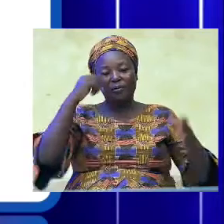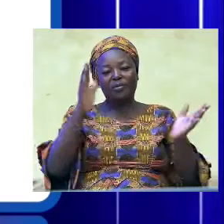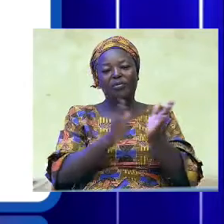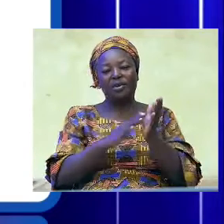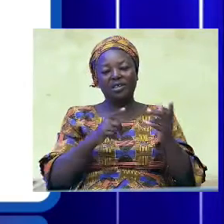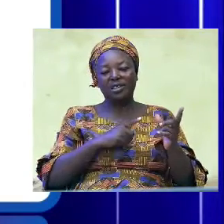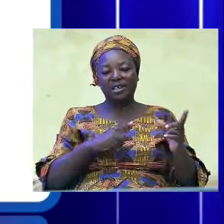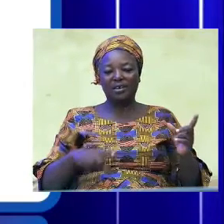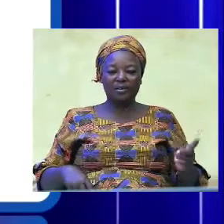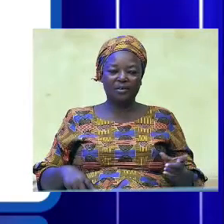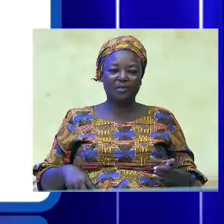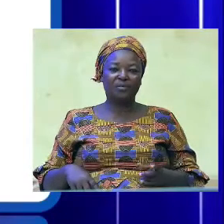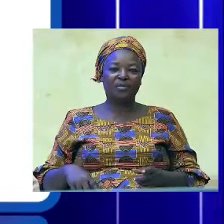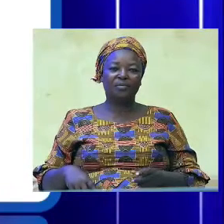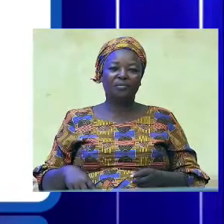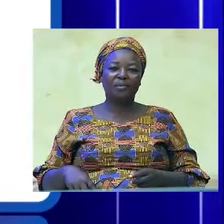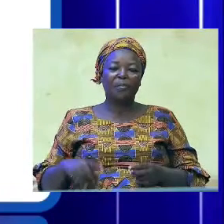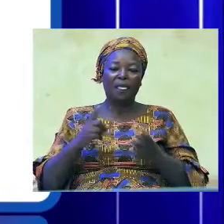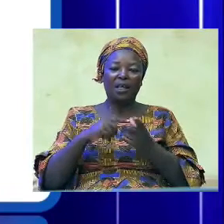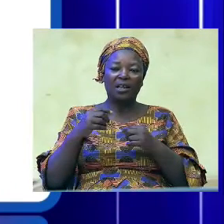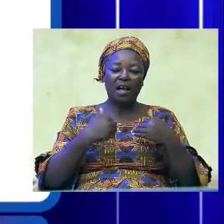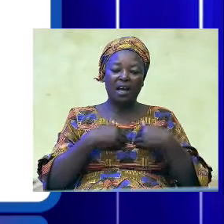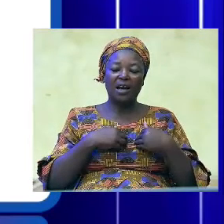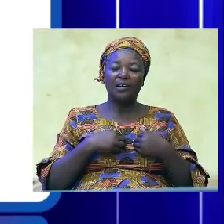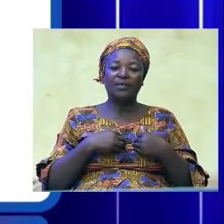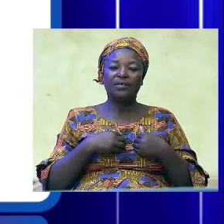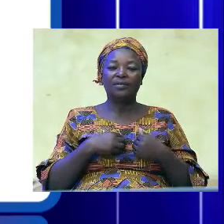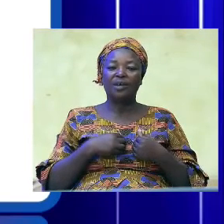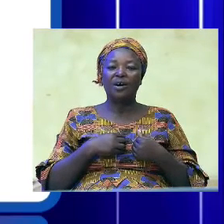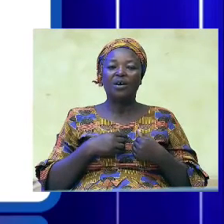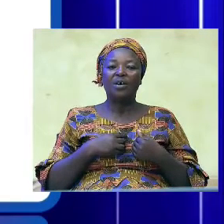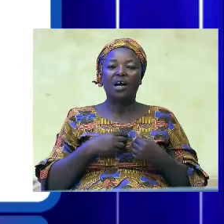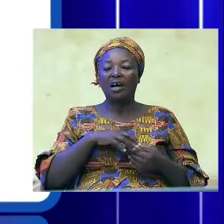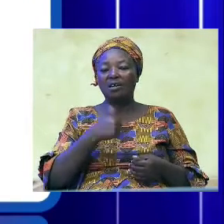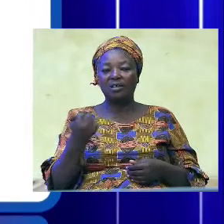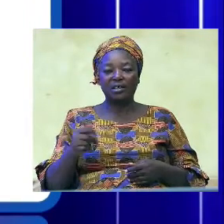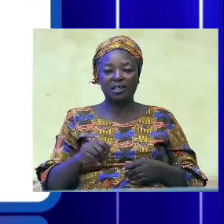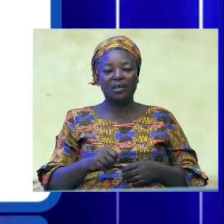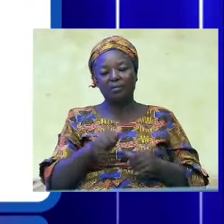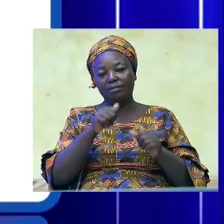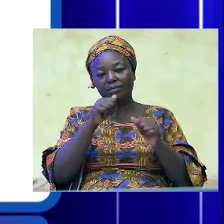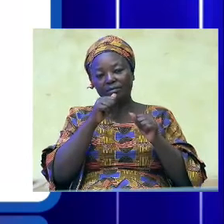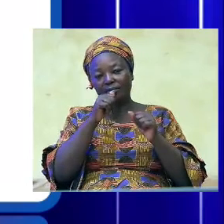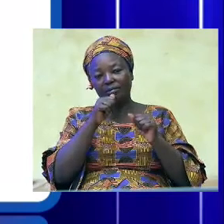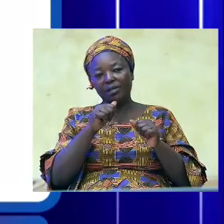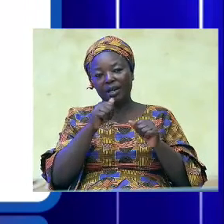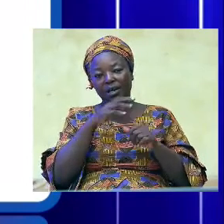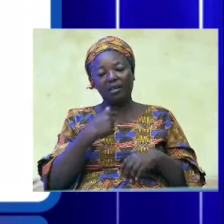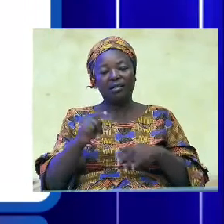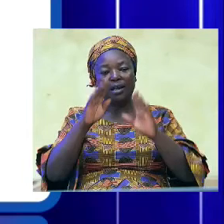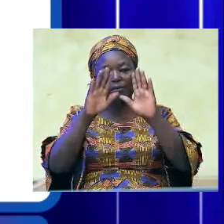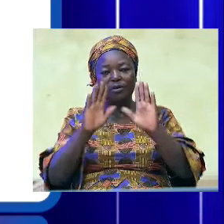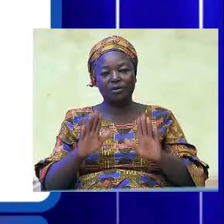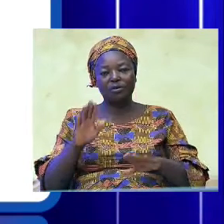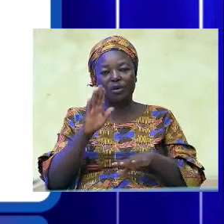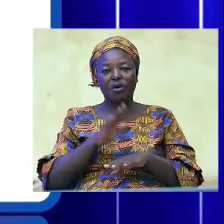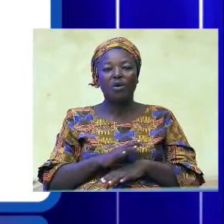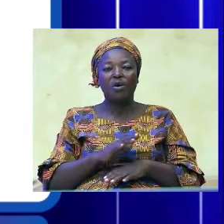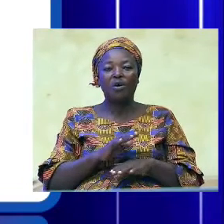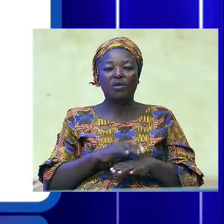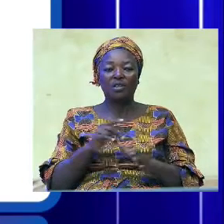healed completely. Praise the Lord. And now I have this from Blessing Sonye